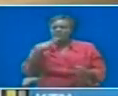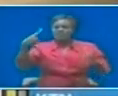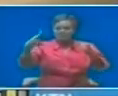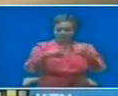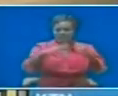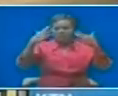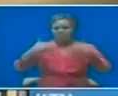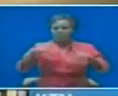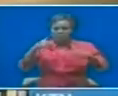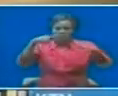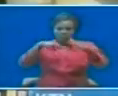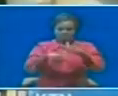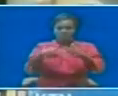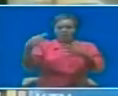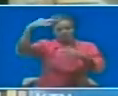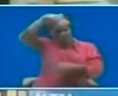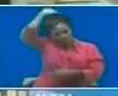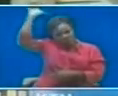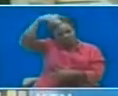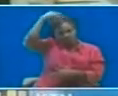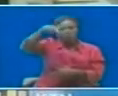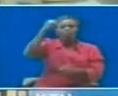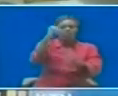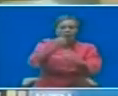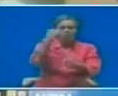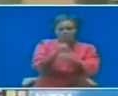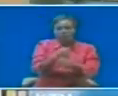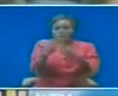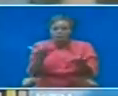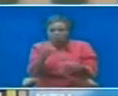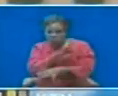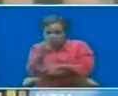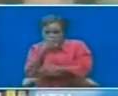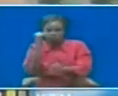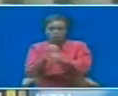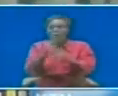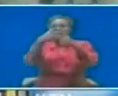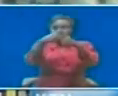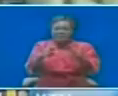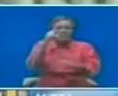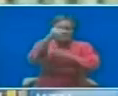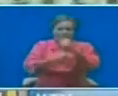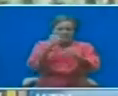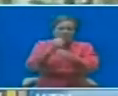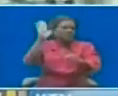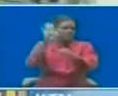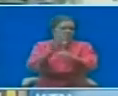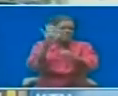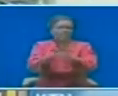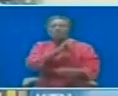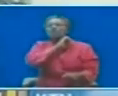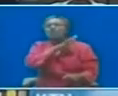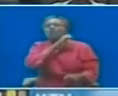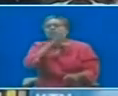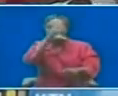Kenyans made their way to the United Arab Emirates either to work or seek employment. However, for years, a number of complaints have been received